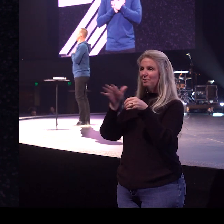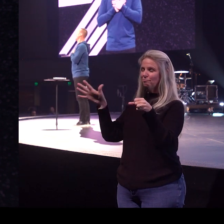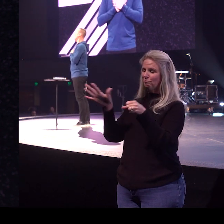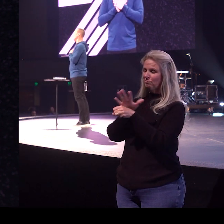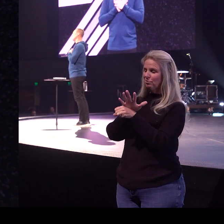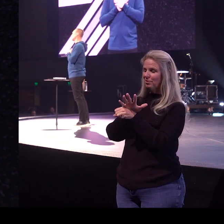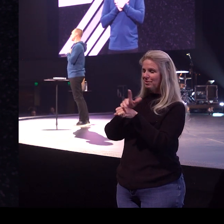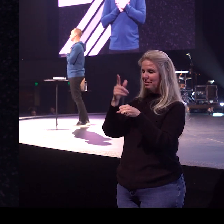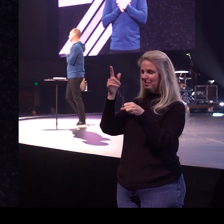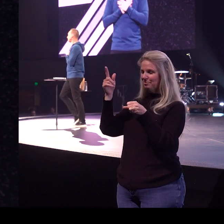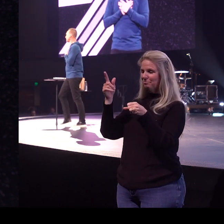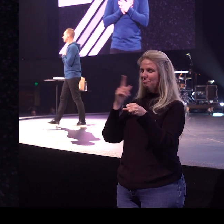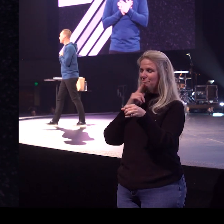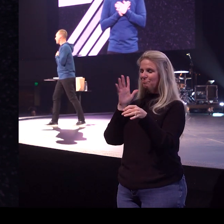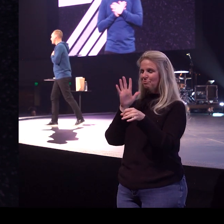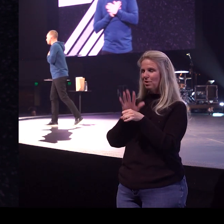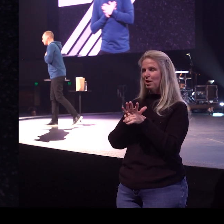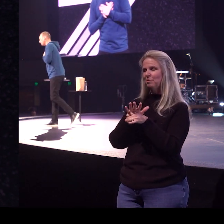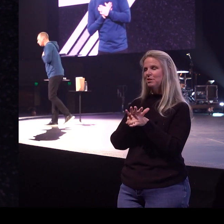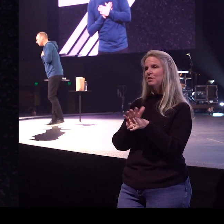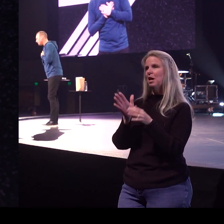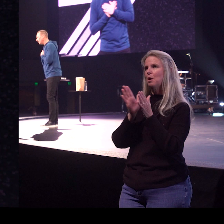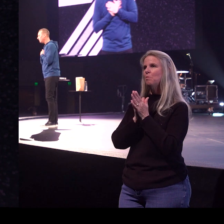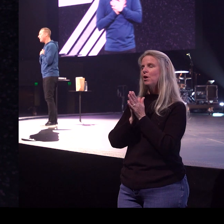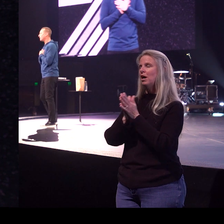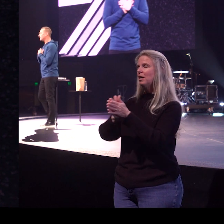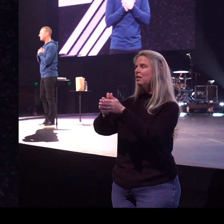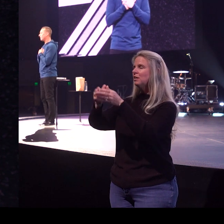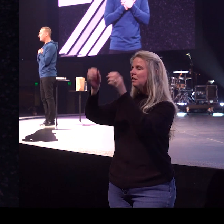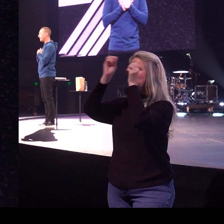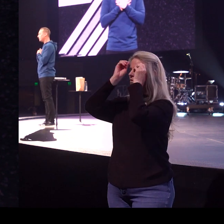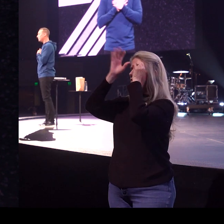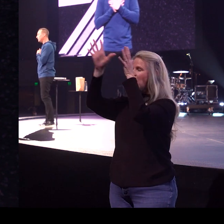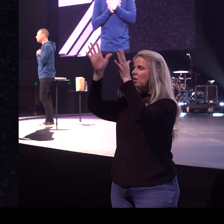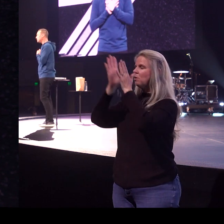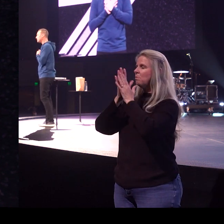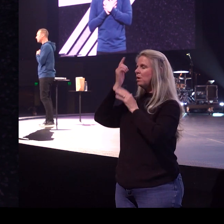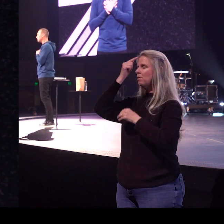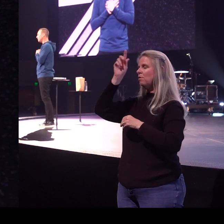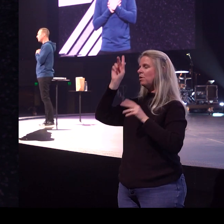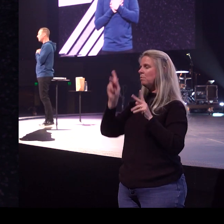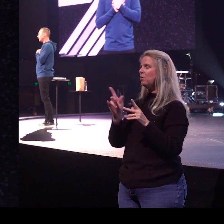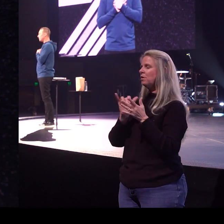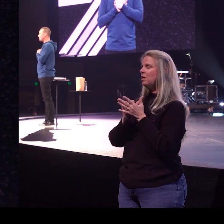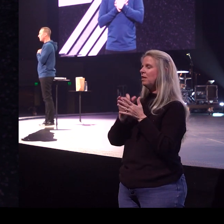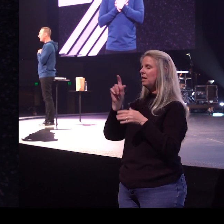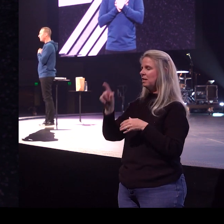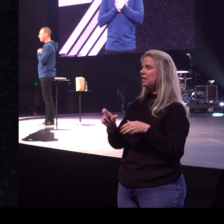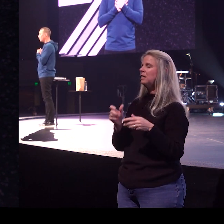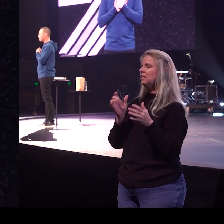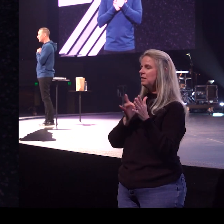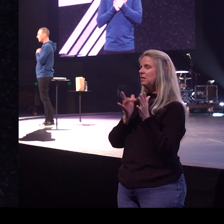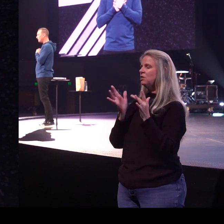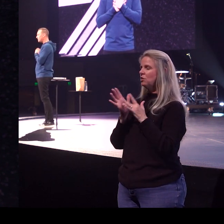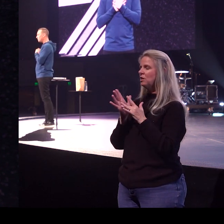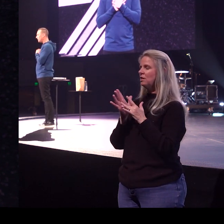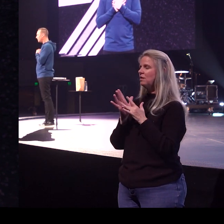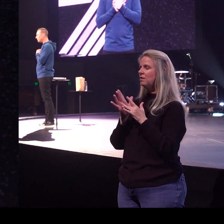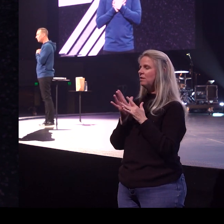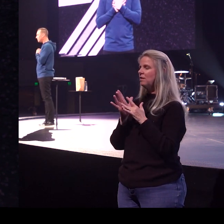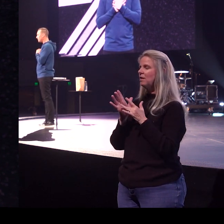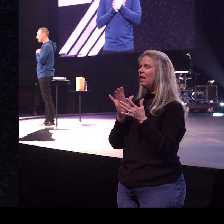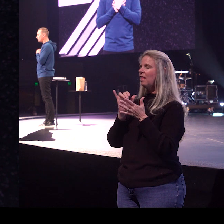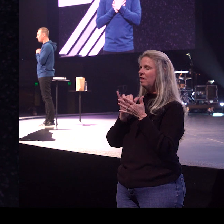Let me pray for all of us. Father, I pray for the person here in the audience that they do need Jesus. they're that person that needs